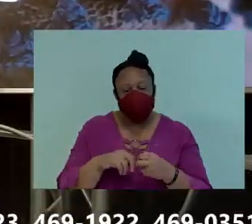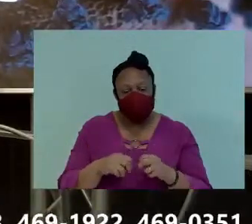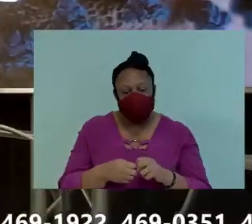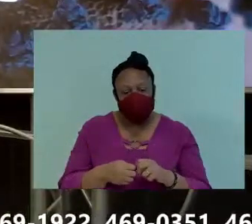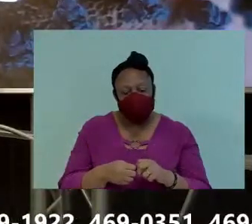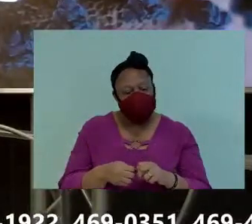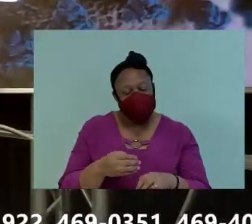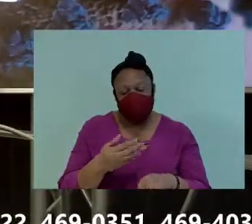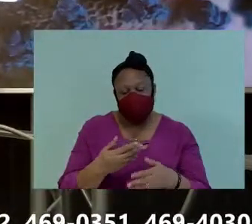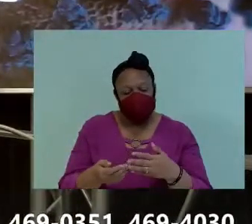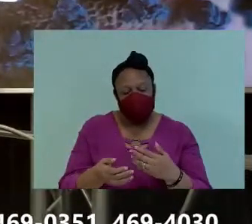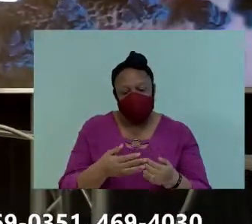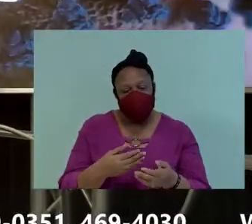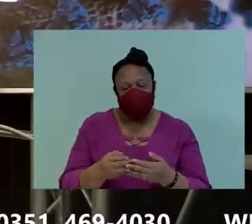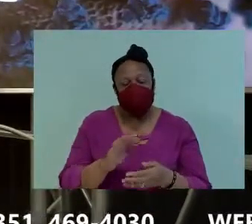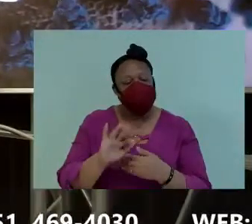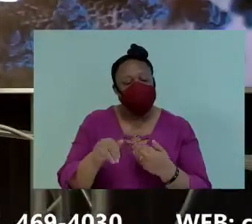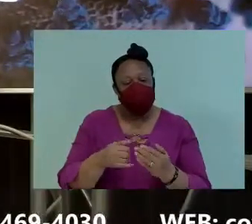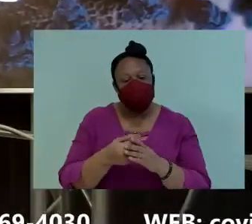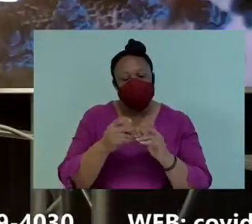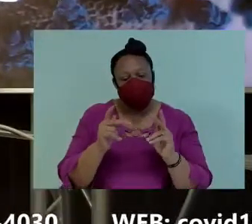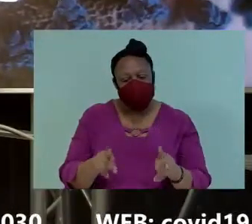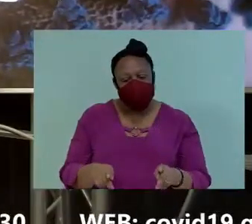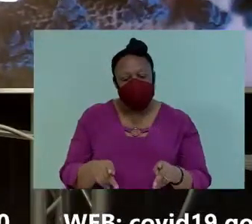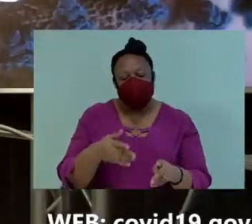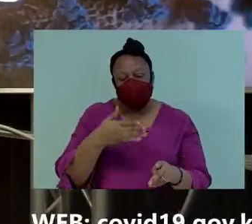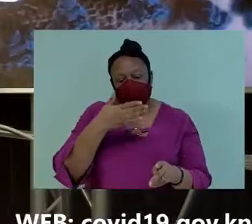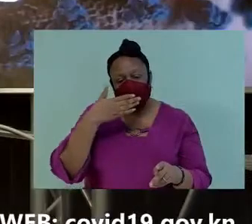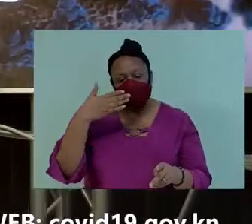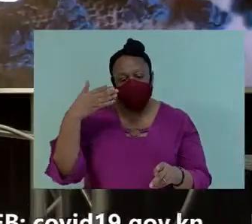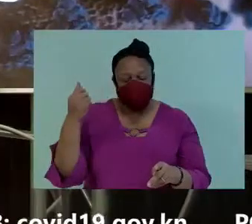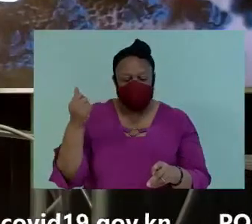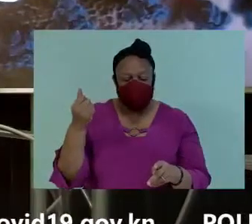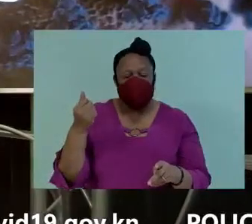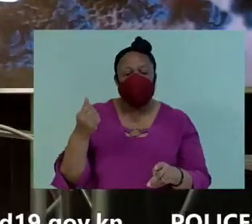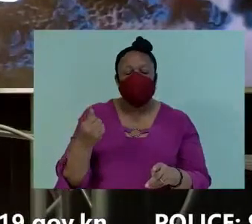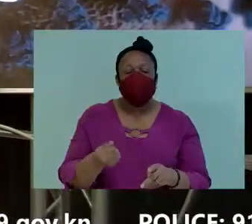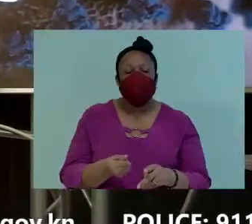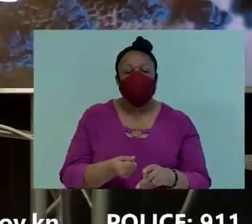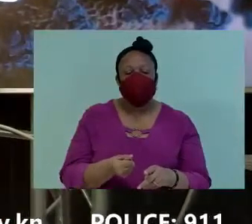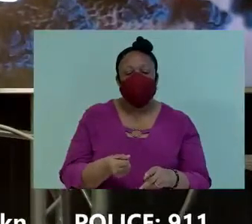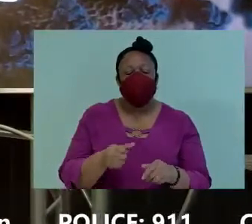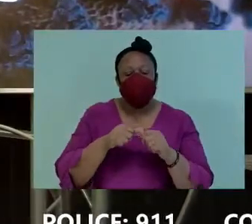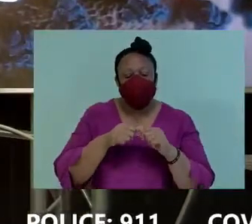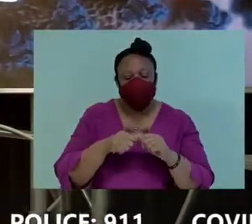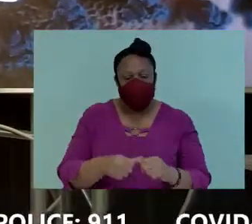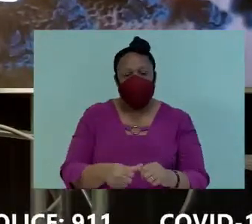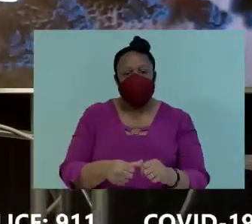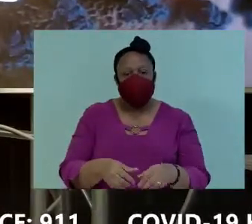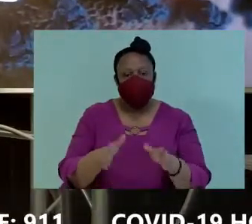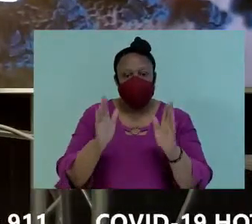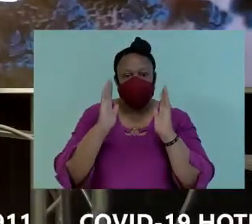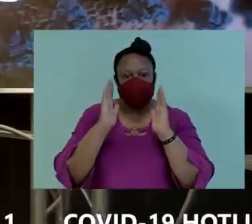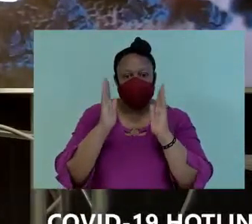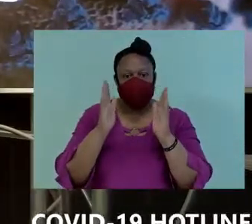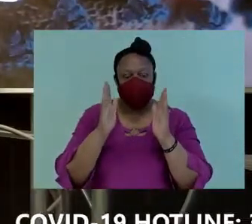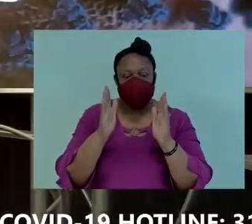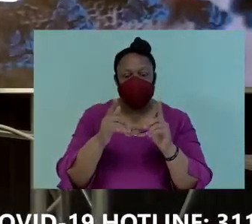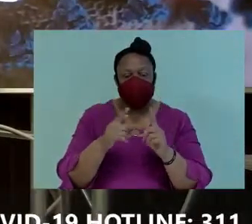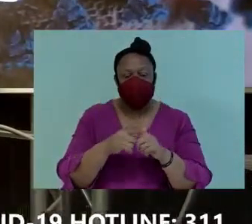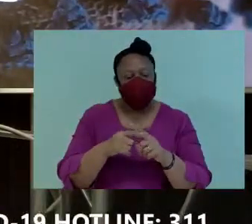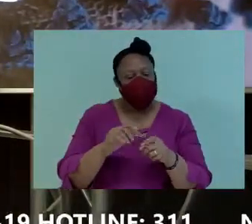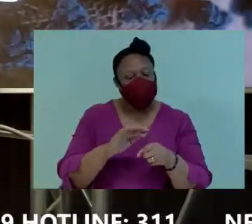though we have all of our cases have recovered, we are still faced with